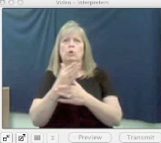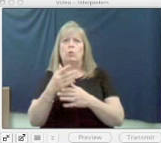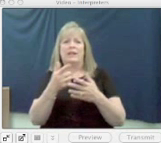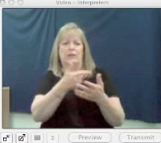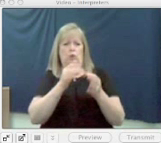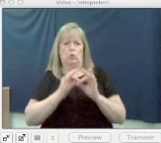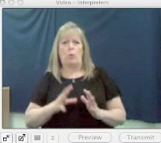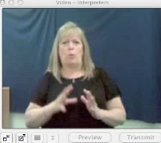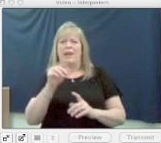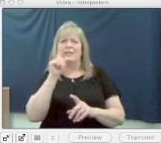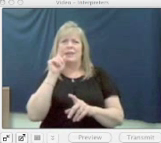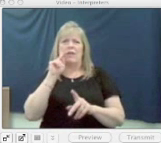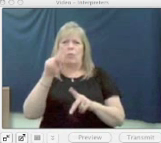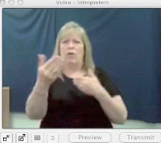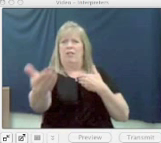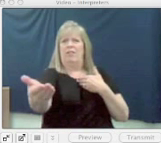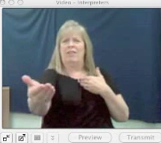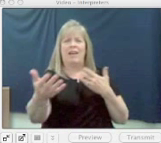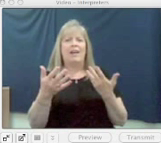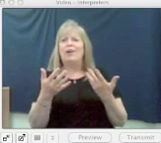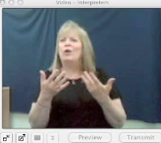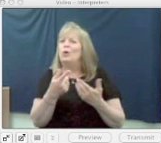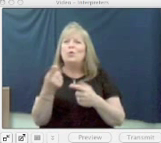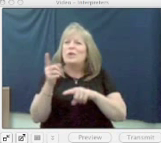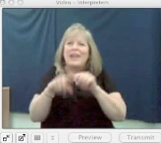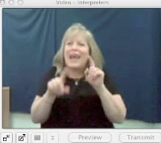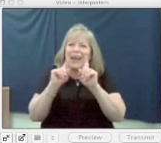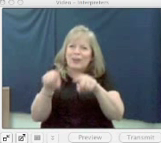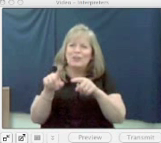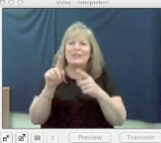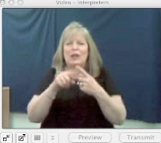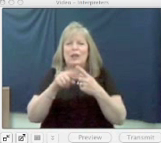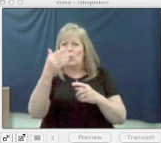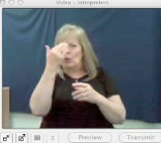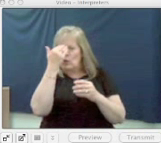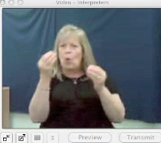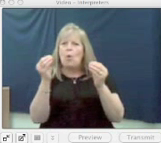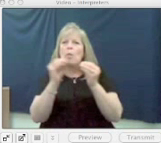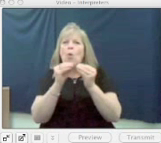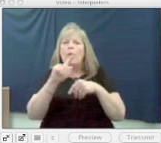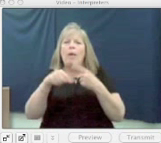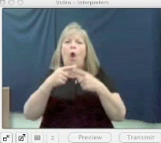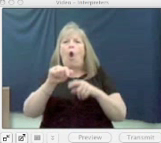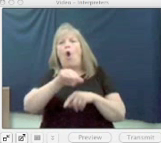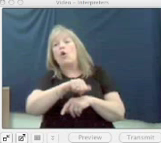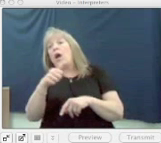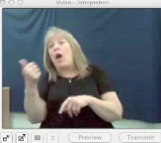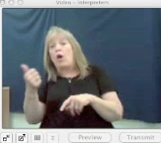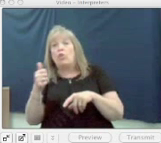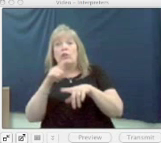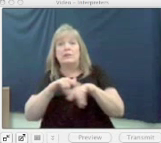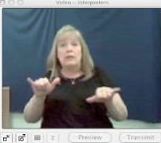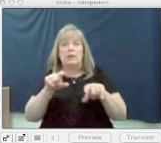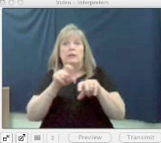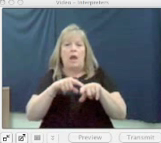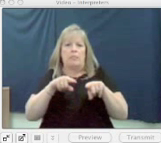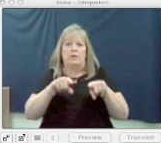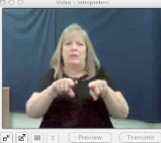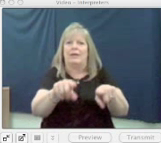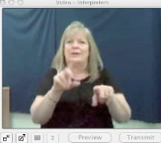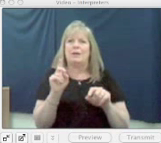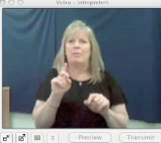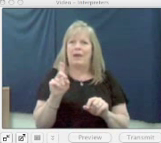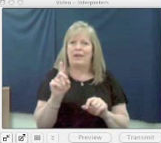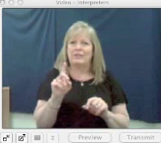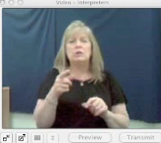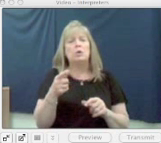it until you have more of what we call the concurrent demands. You would say things like, well, it depends